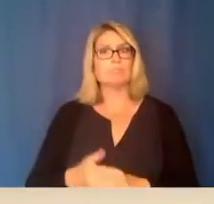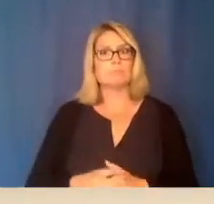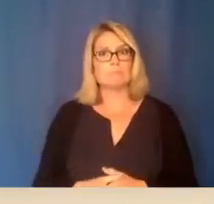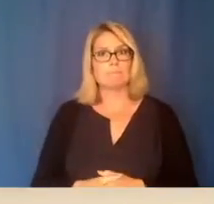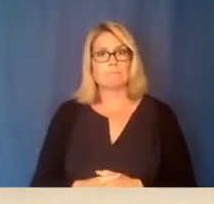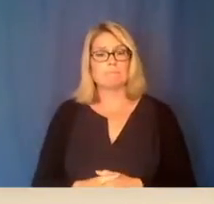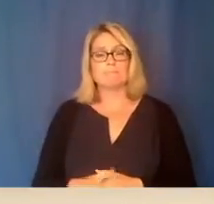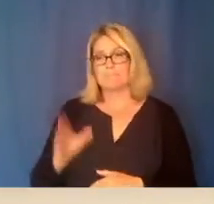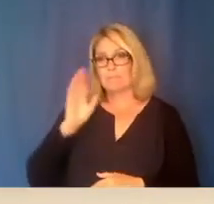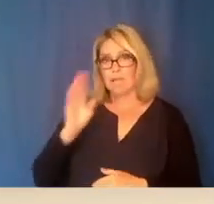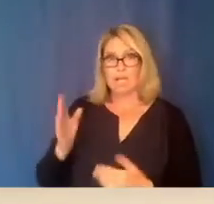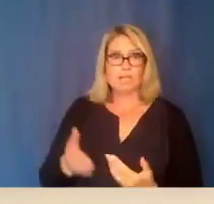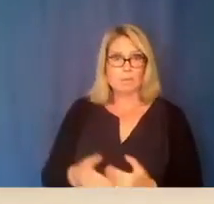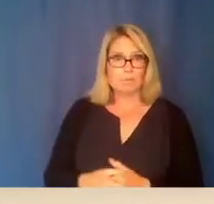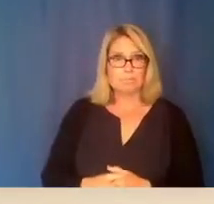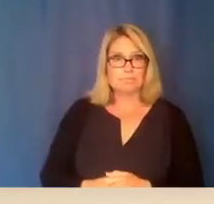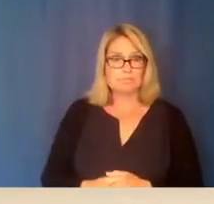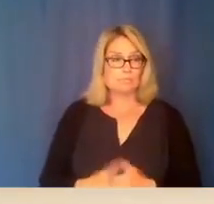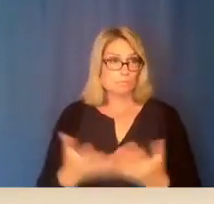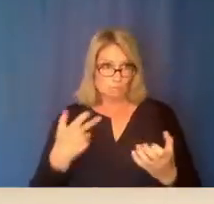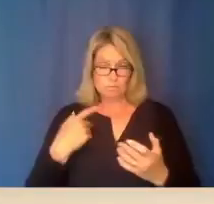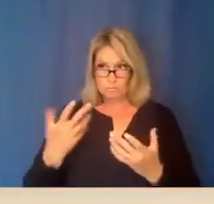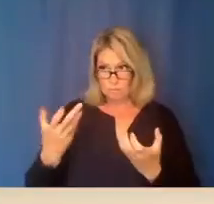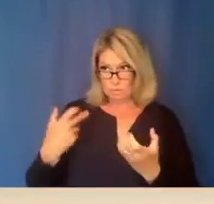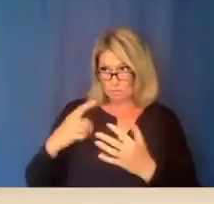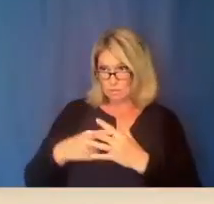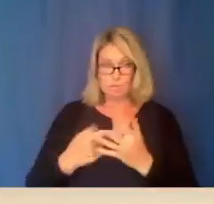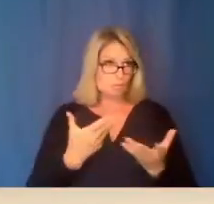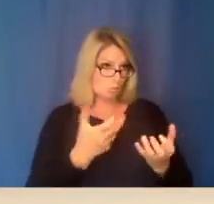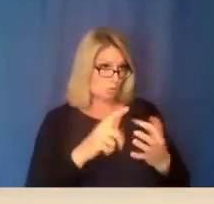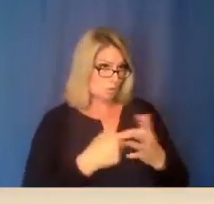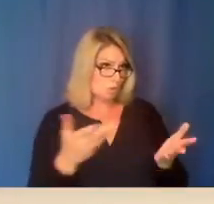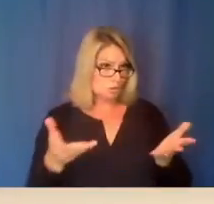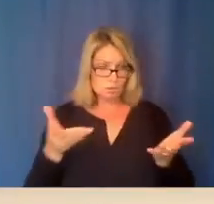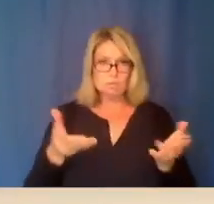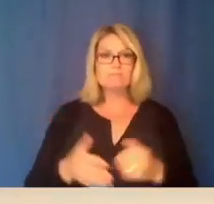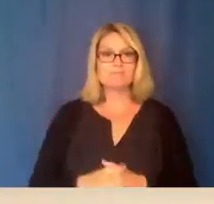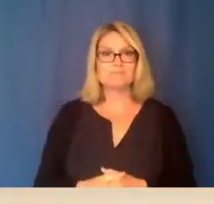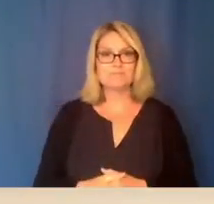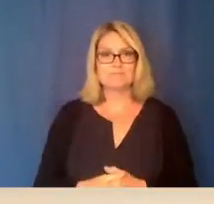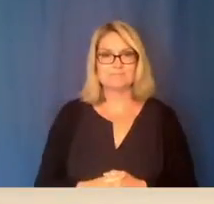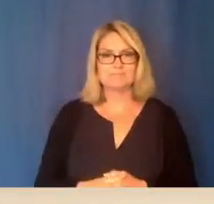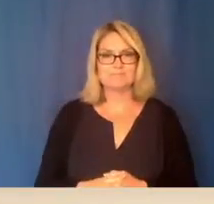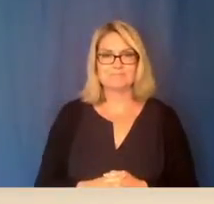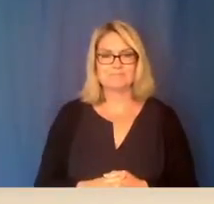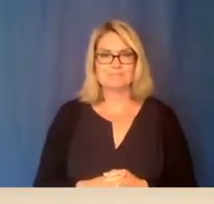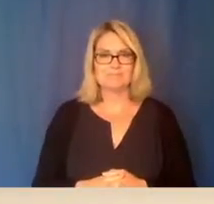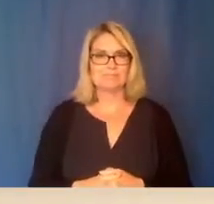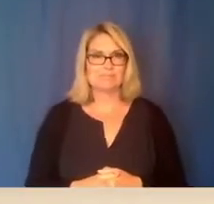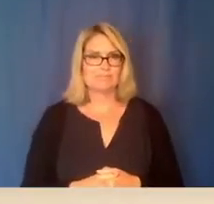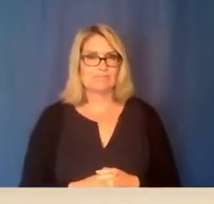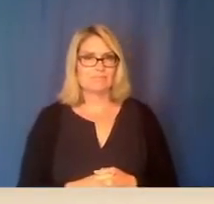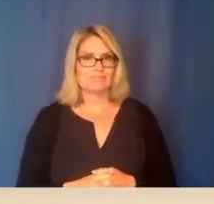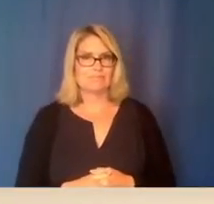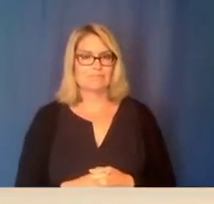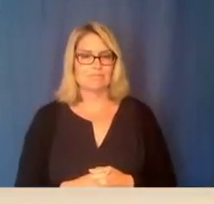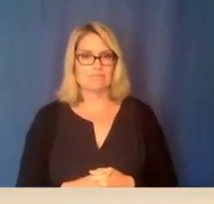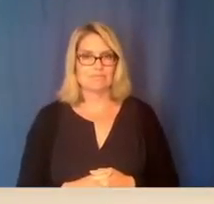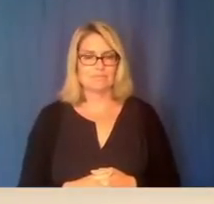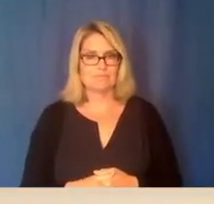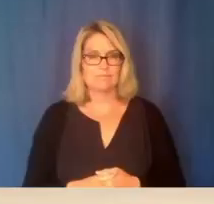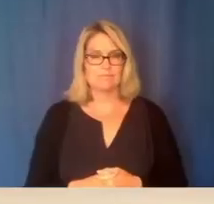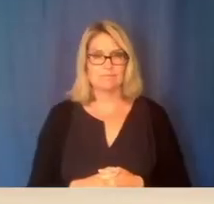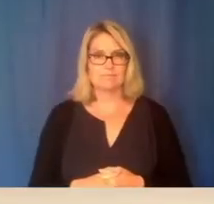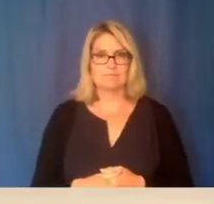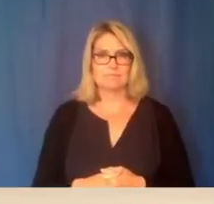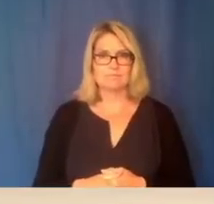Hi. I mean, do you want me to start? Why don't you? Yeah, sure. I mean, I think, I think we've tried to outline some of that